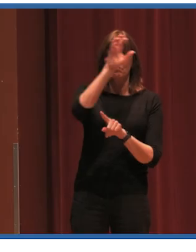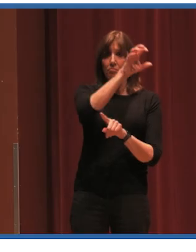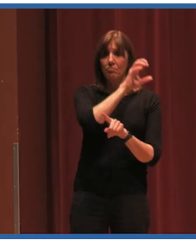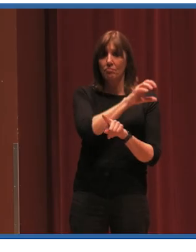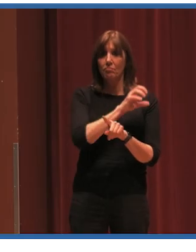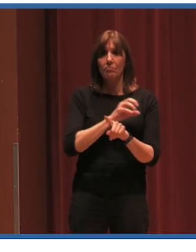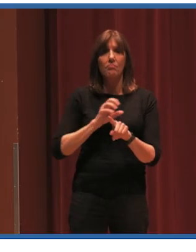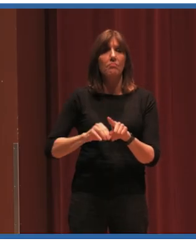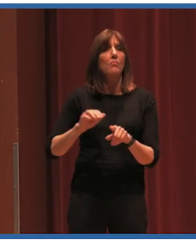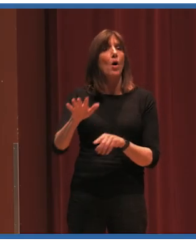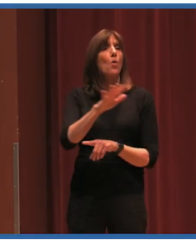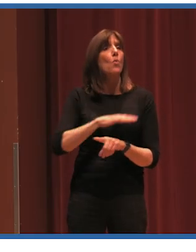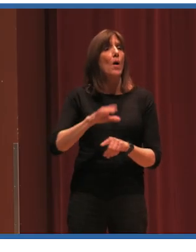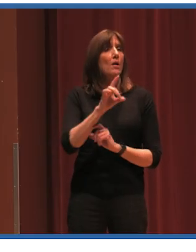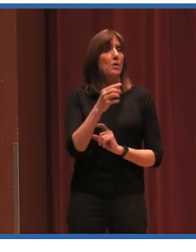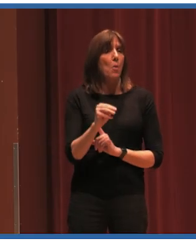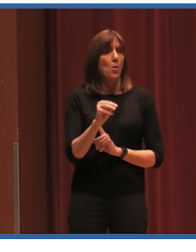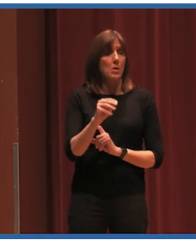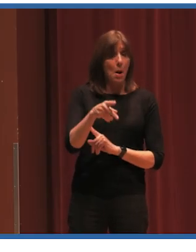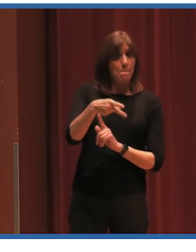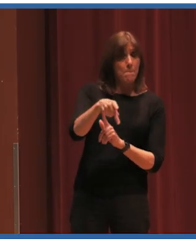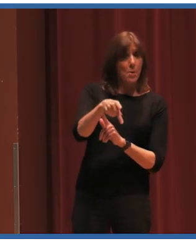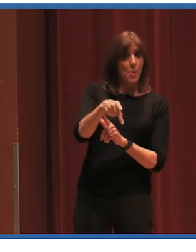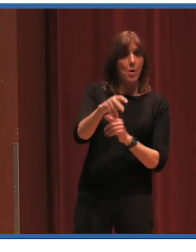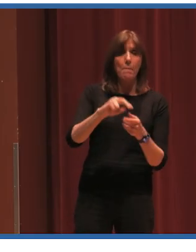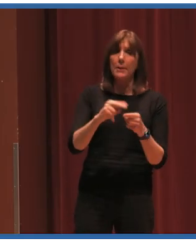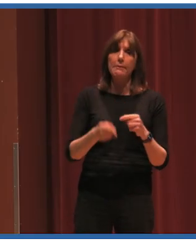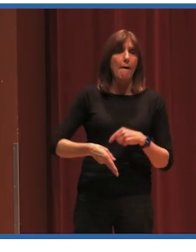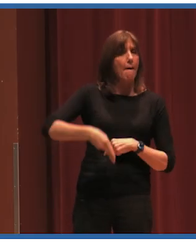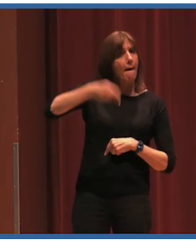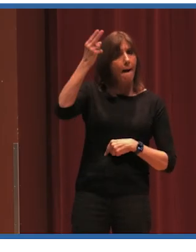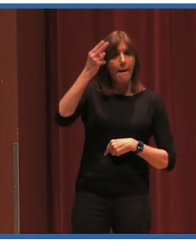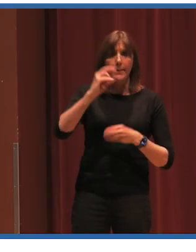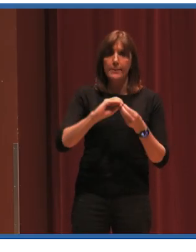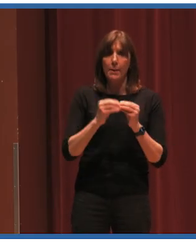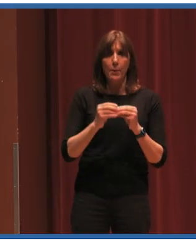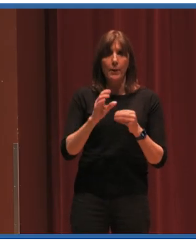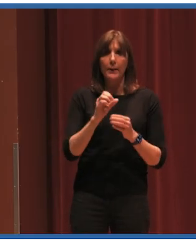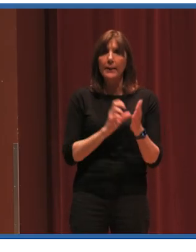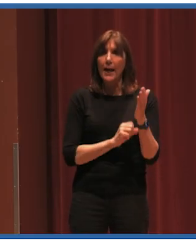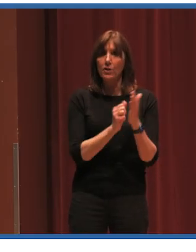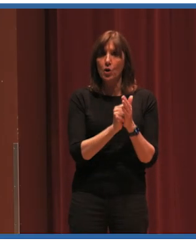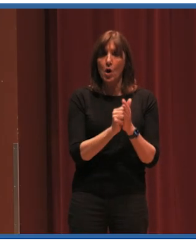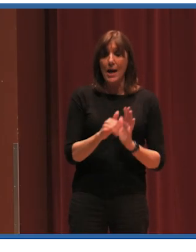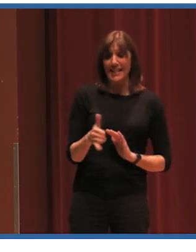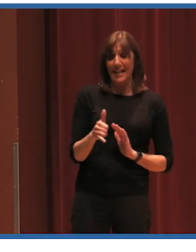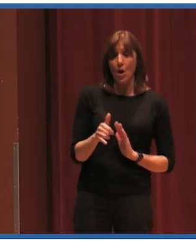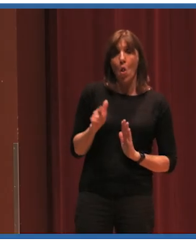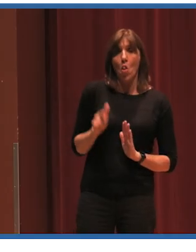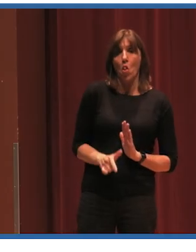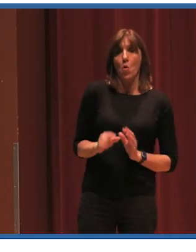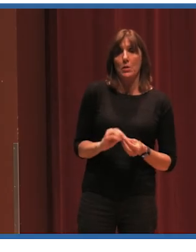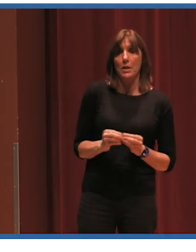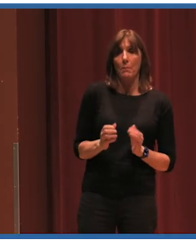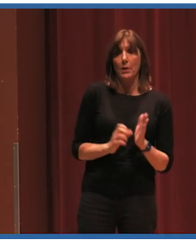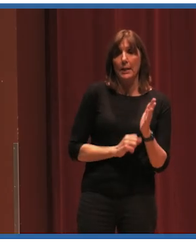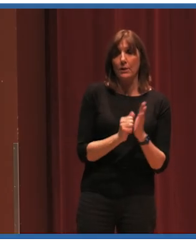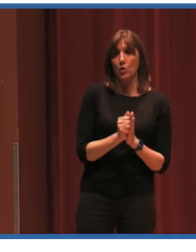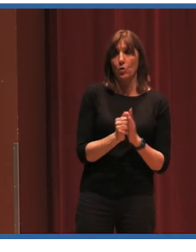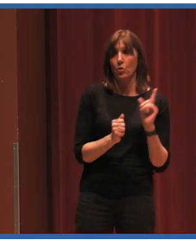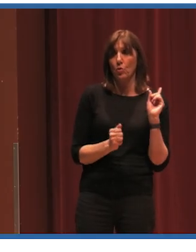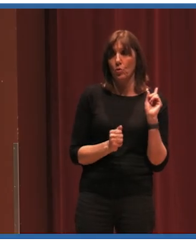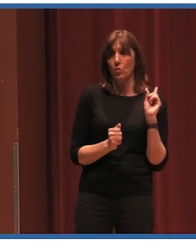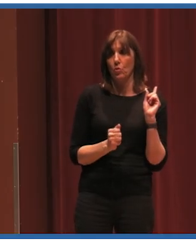Moines. The purple means the highest rates of cancer, and the yellow is the lowest rates of cancer. So when we